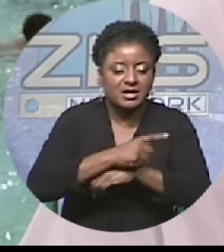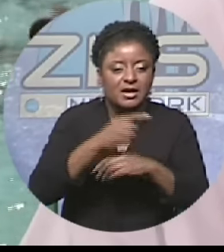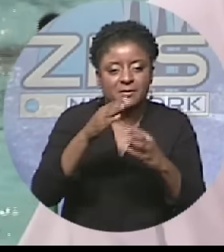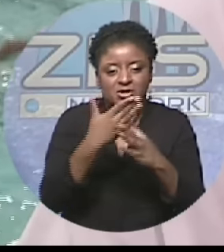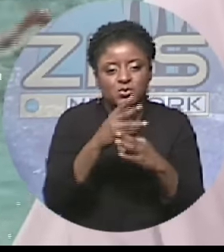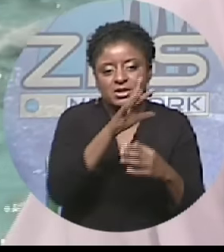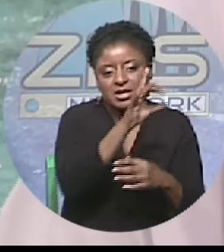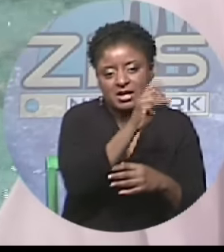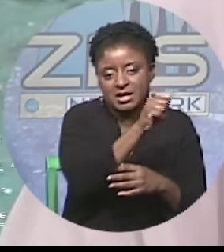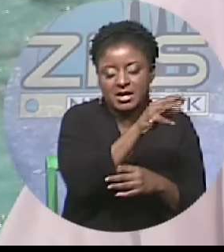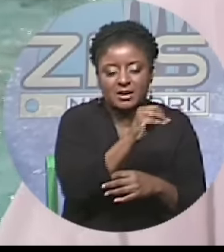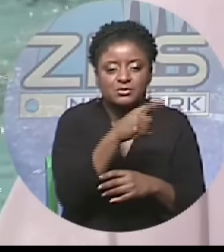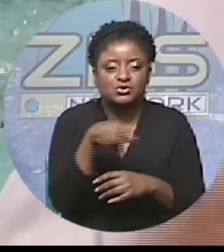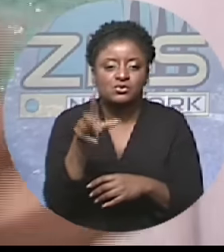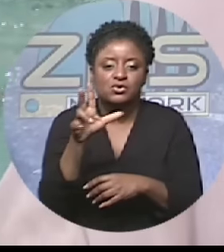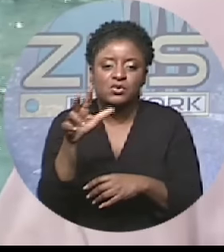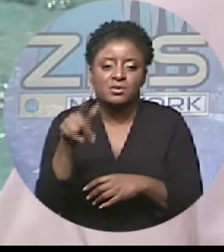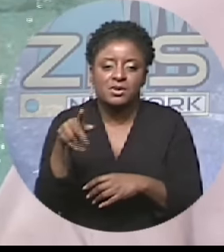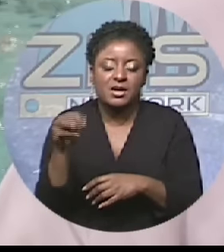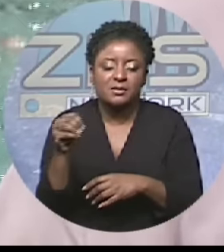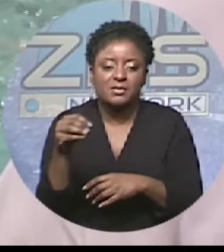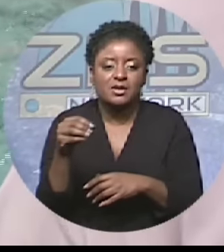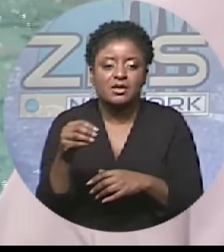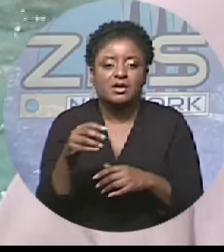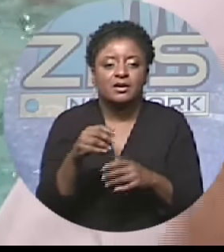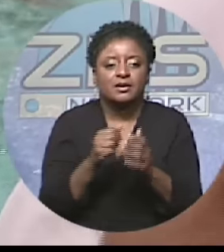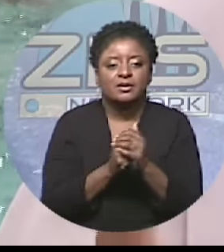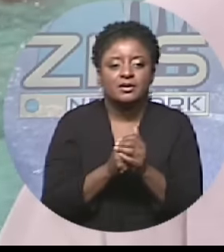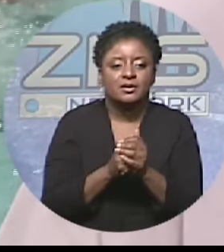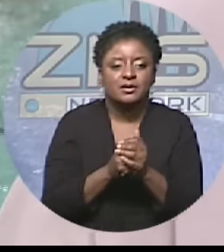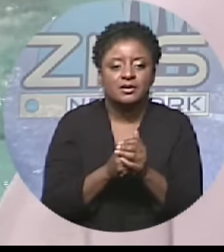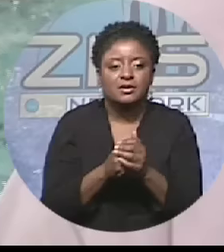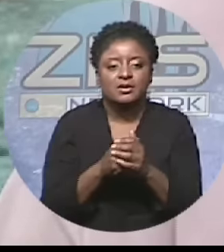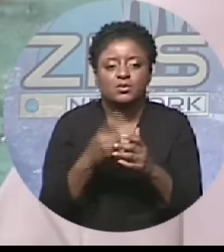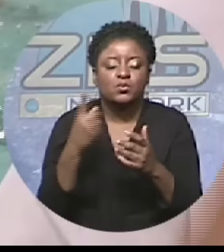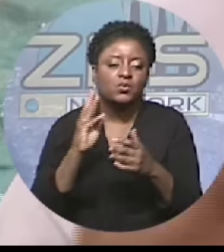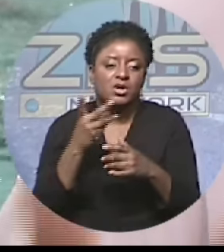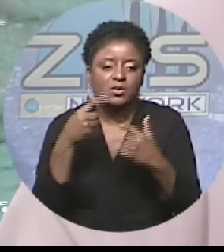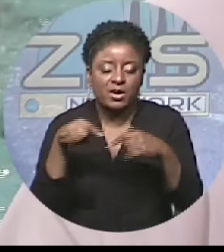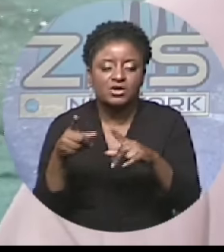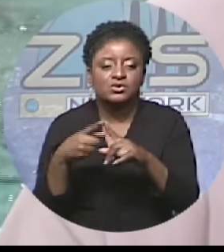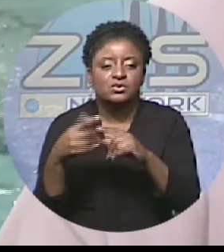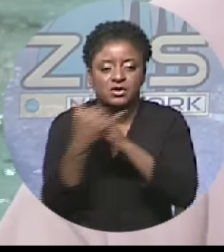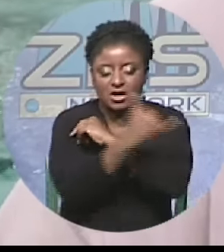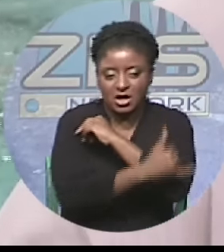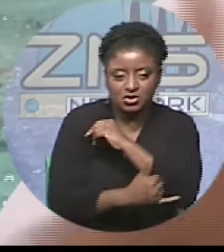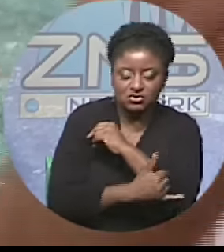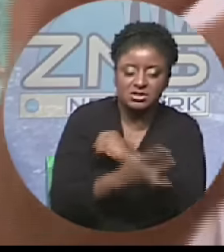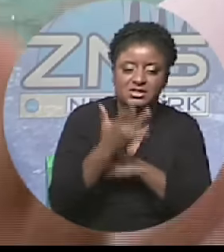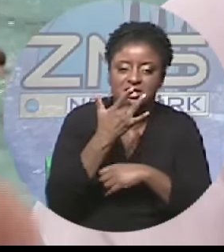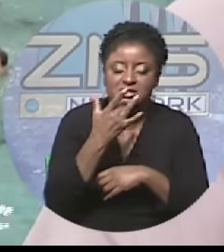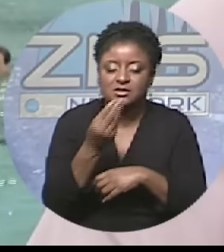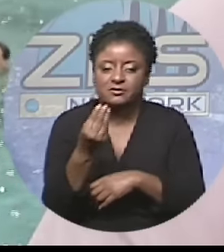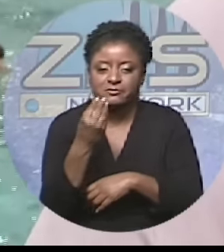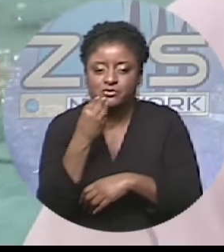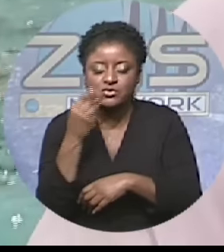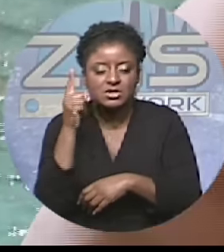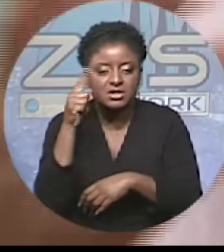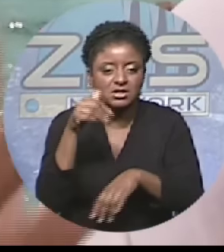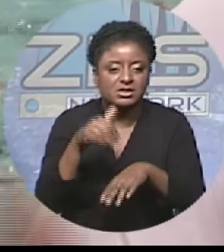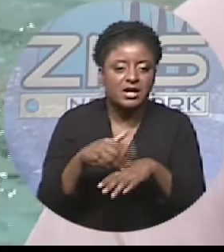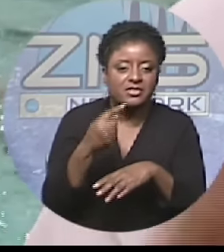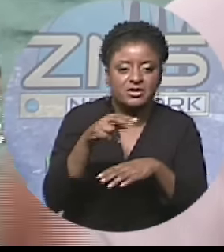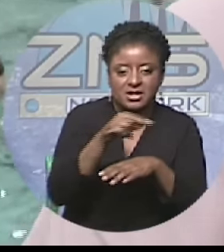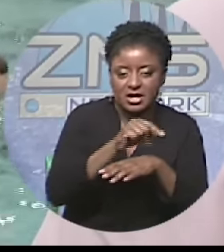in the afternoon. Plus, we have culture programs. So we went to the country, we tasted the food, we look at